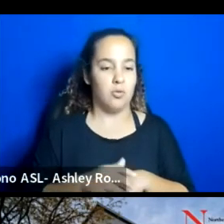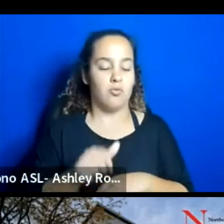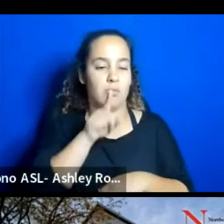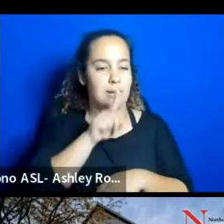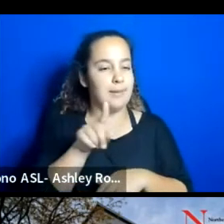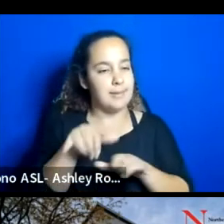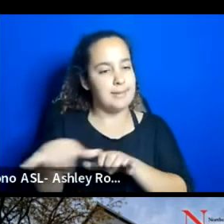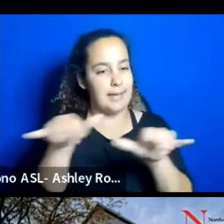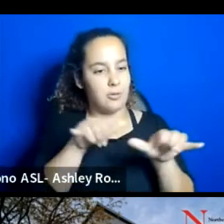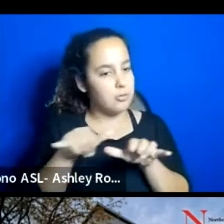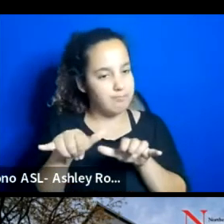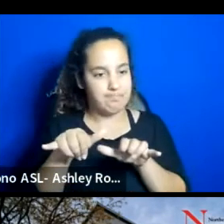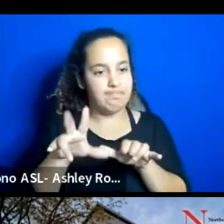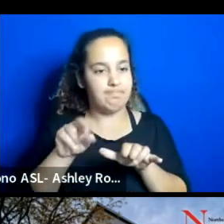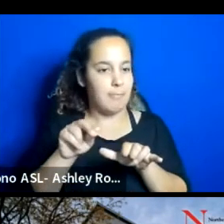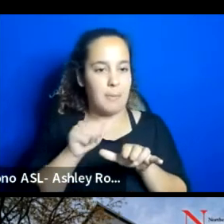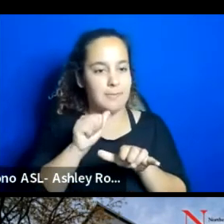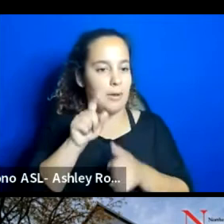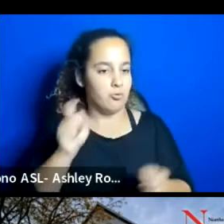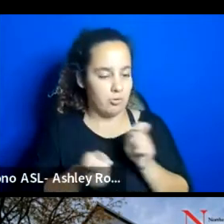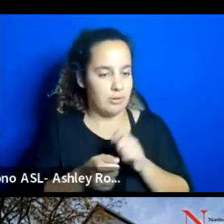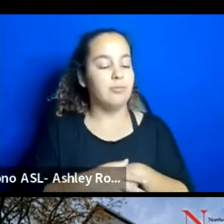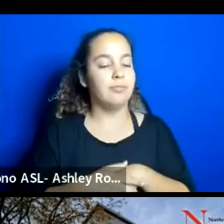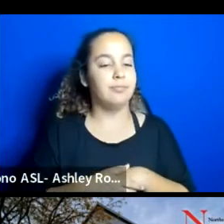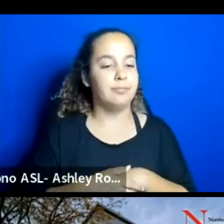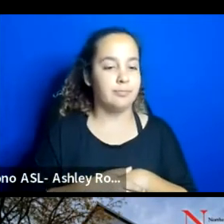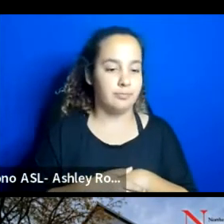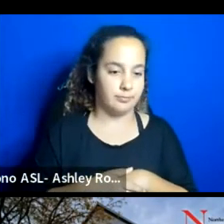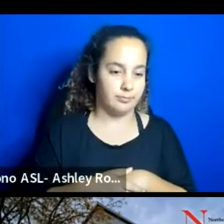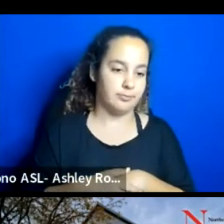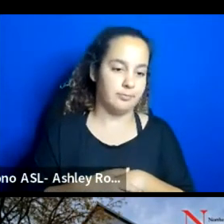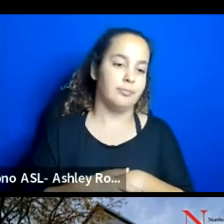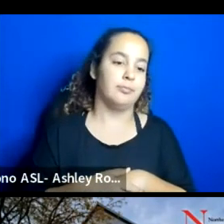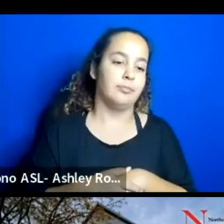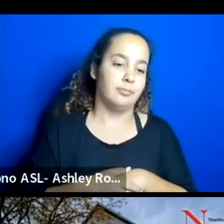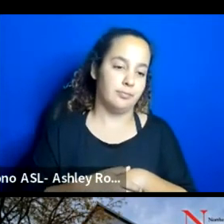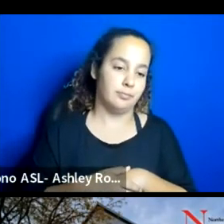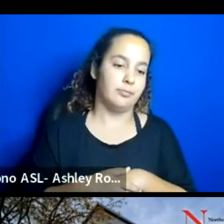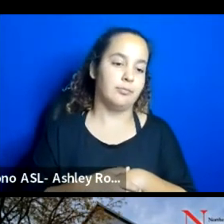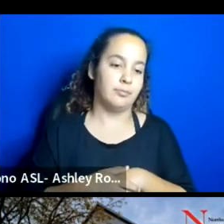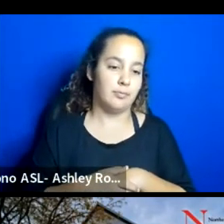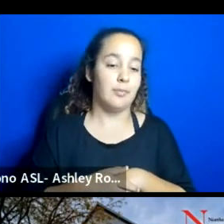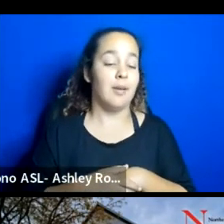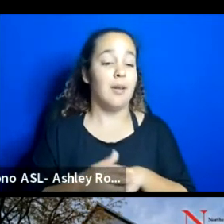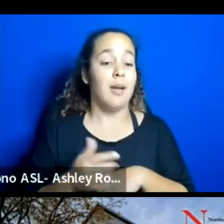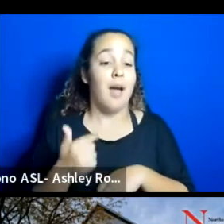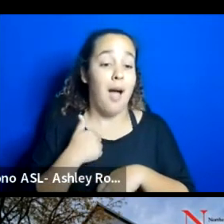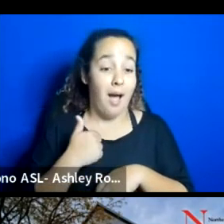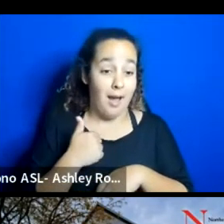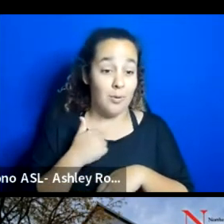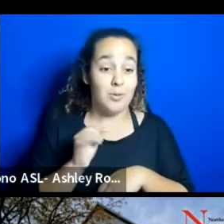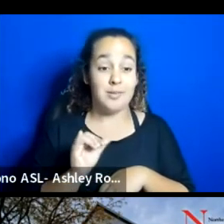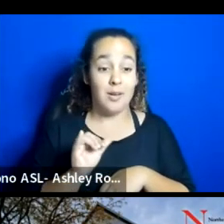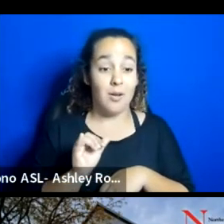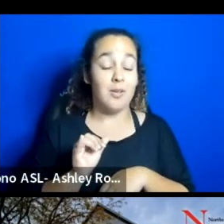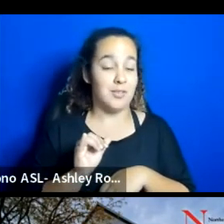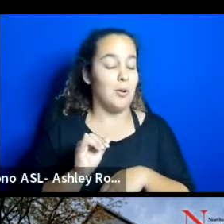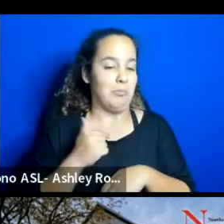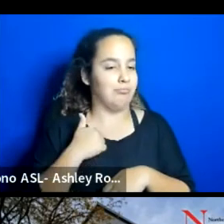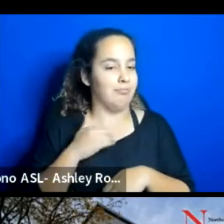skim through the book and show how painstaking the work was. I was also particularly struck by some